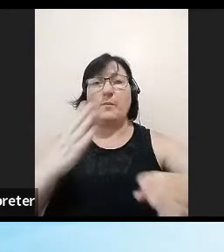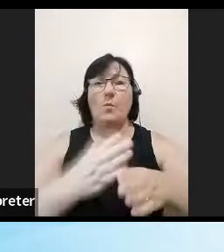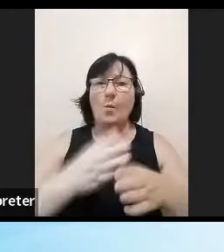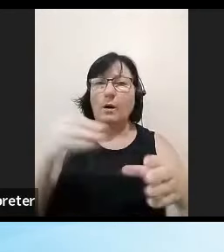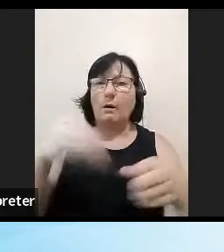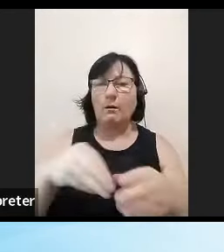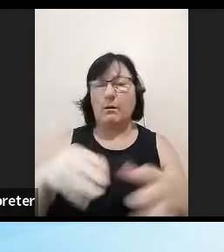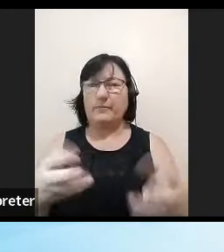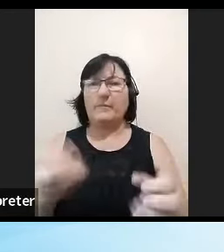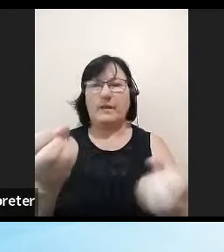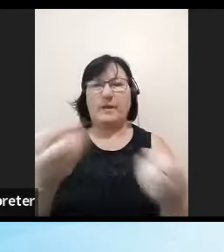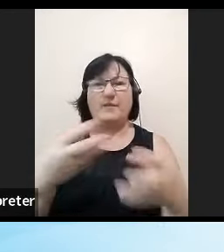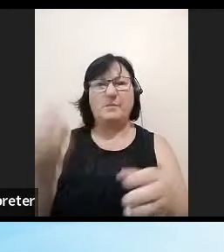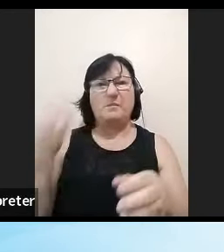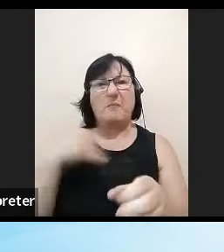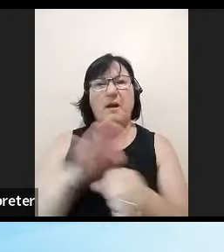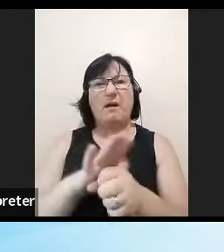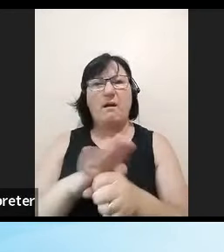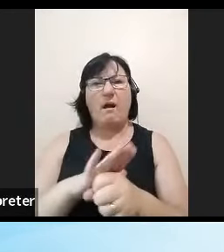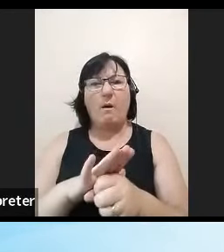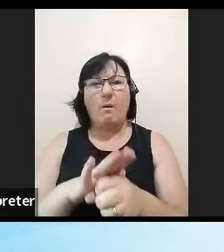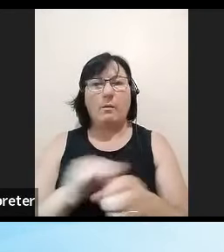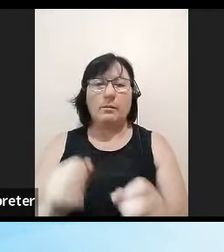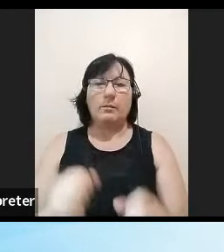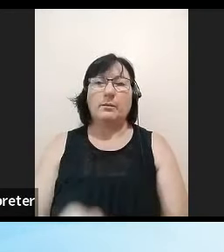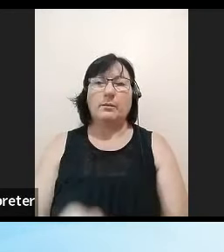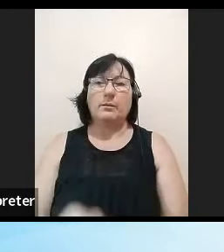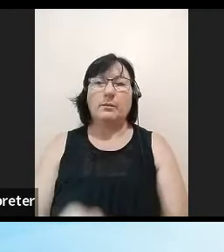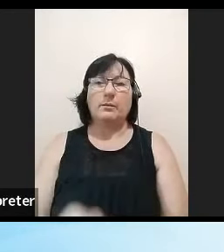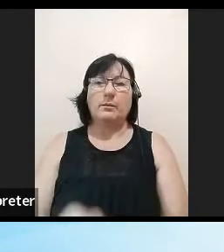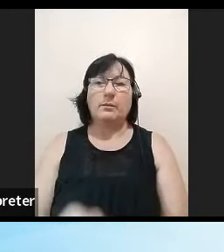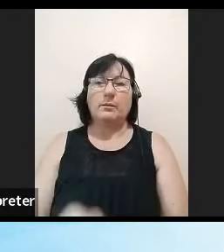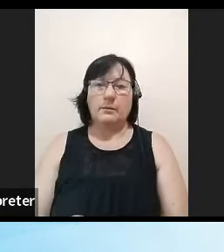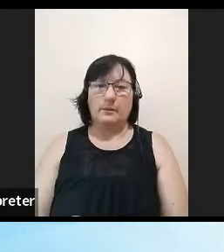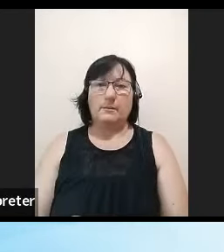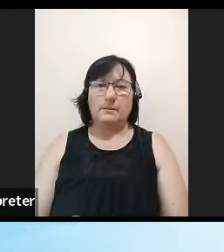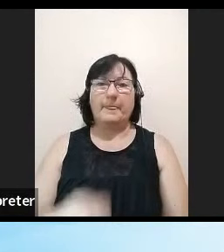traders do have an appreciation of the journey that needs this, where they need to start.